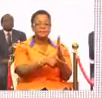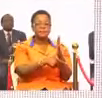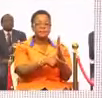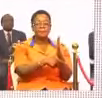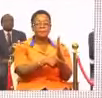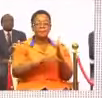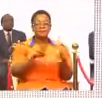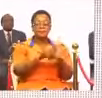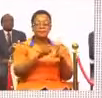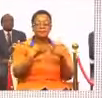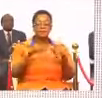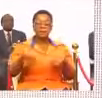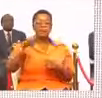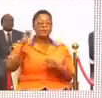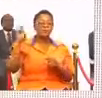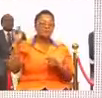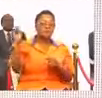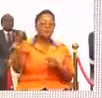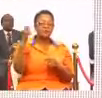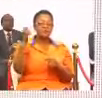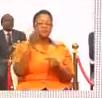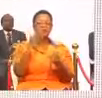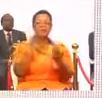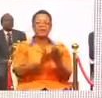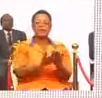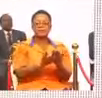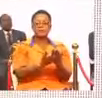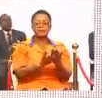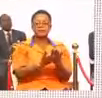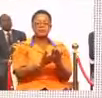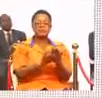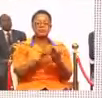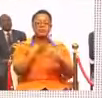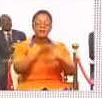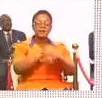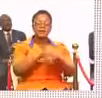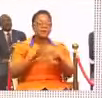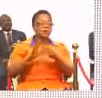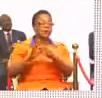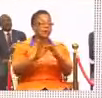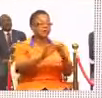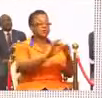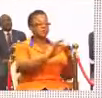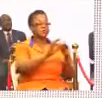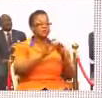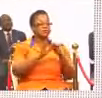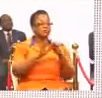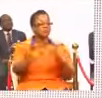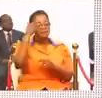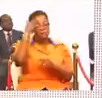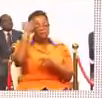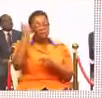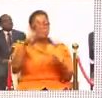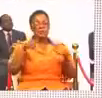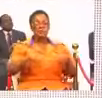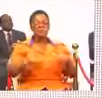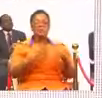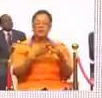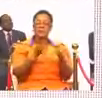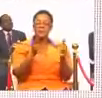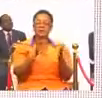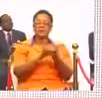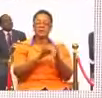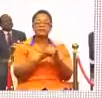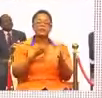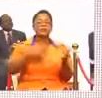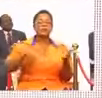Na Kenya hii itachukuru NASA coalition, because this is the beginning that we